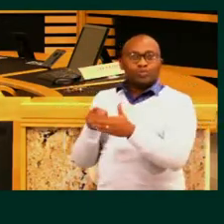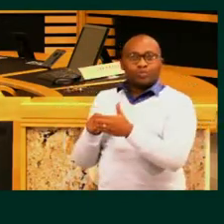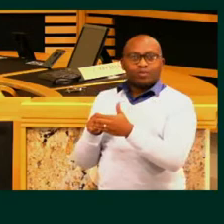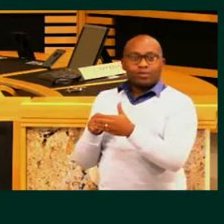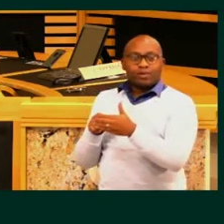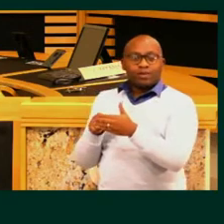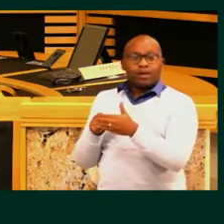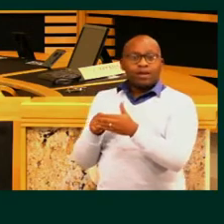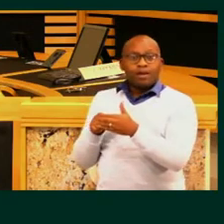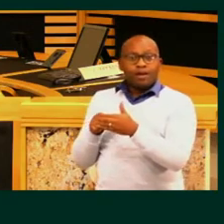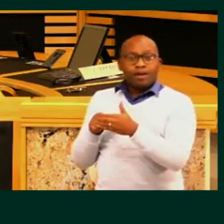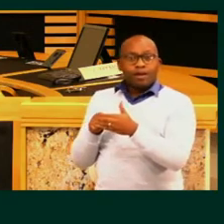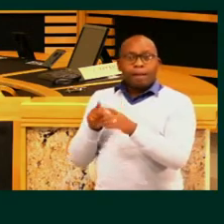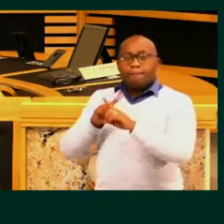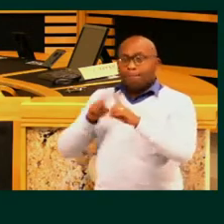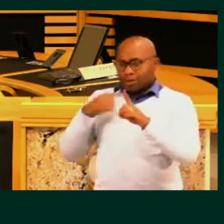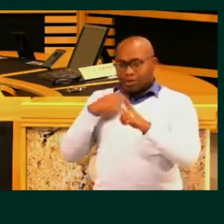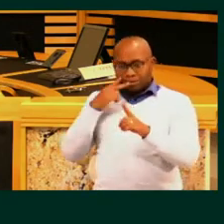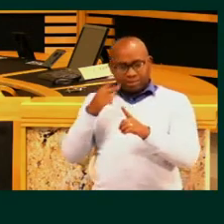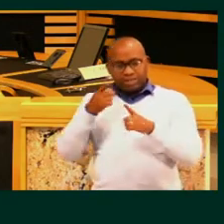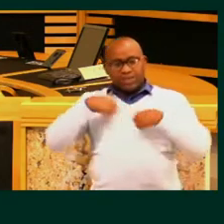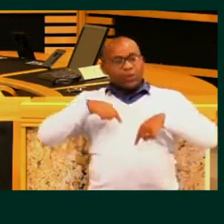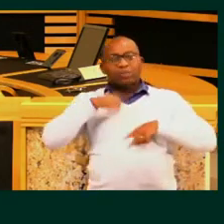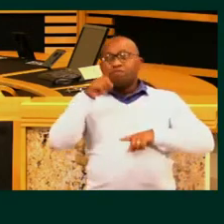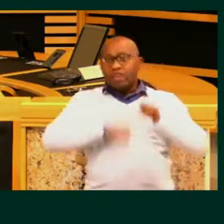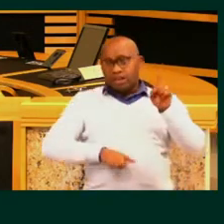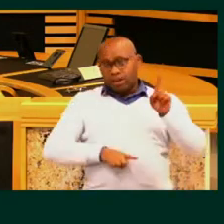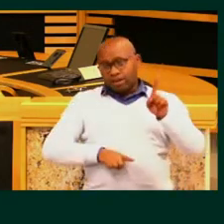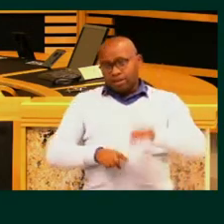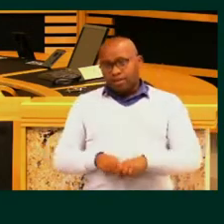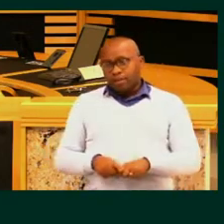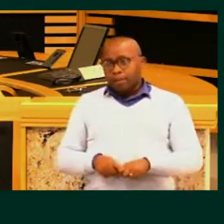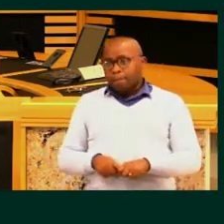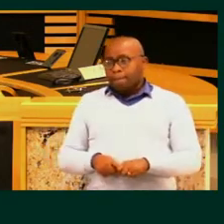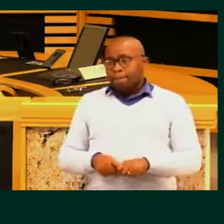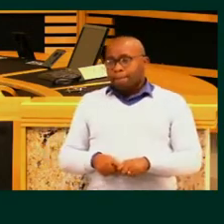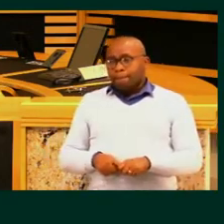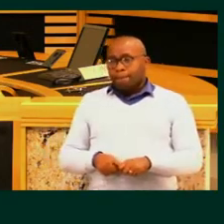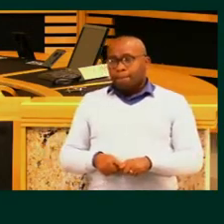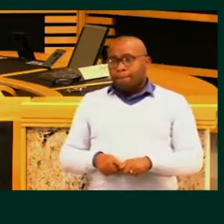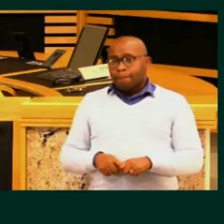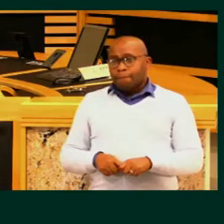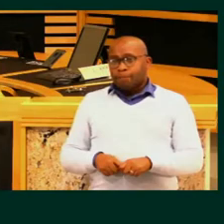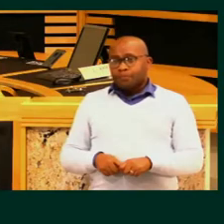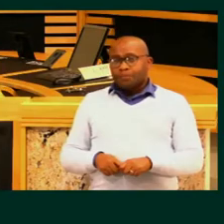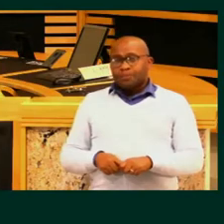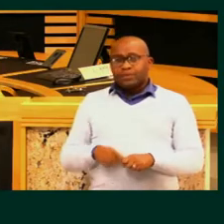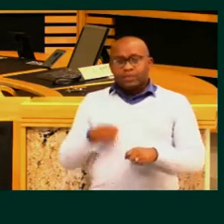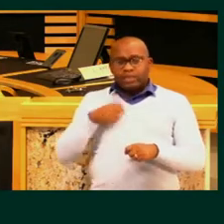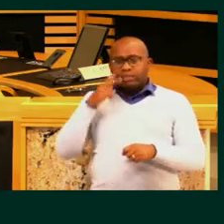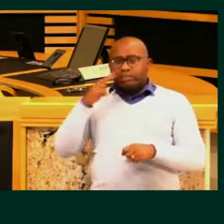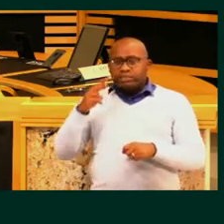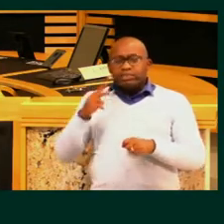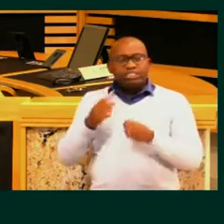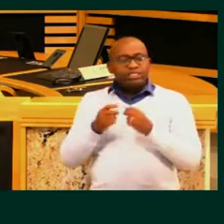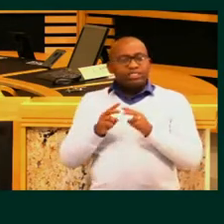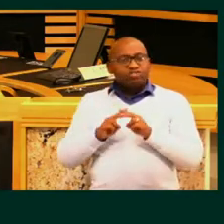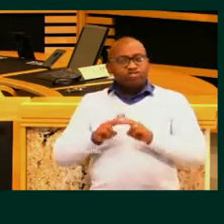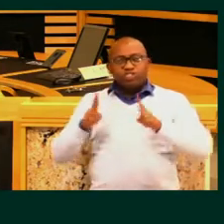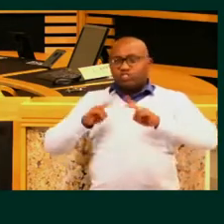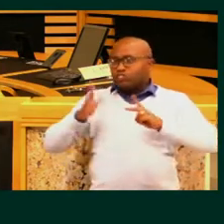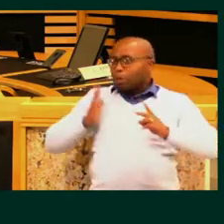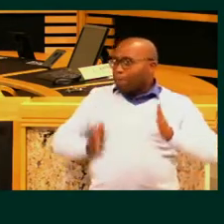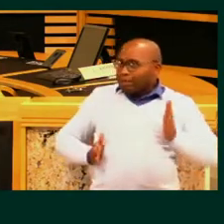we are not we are failing there are many kind of advocacies are happening a person has been born as a